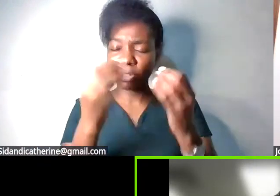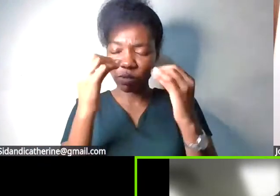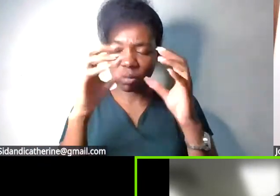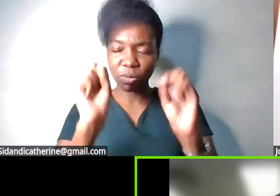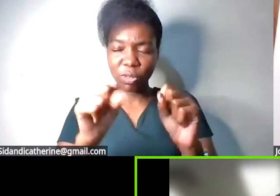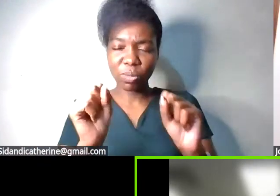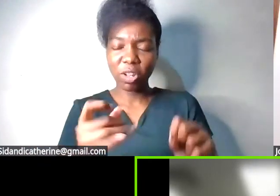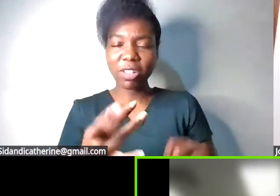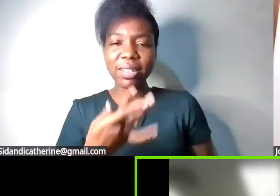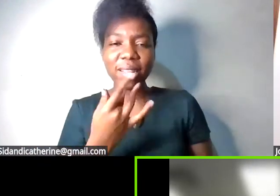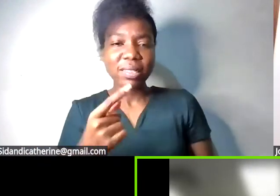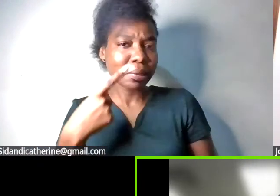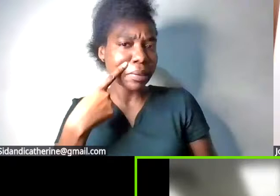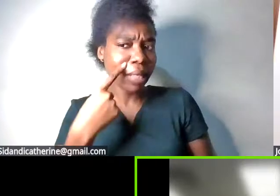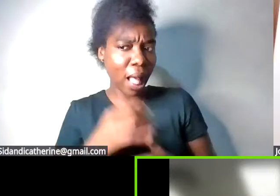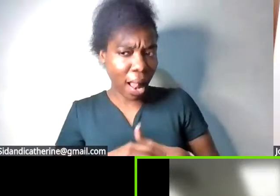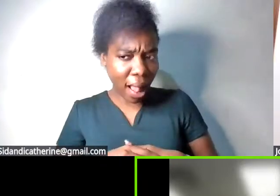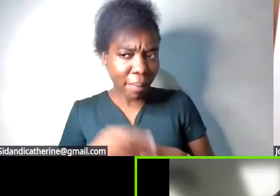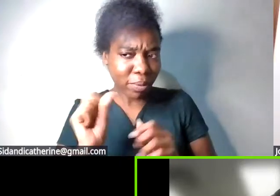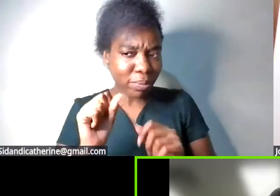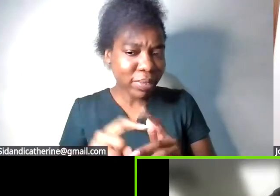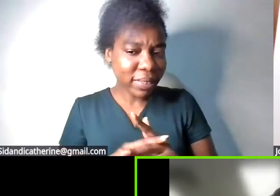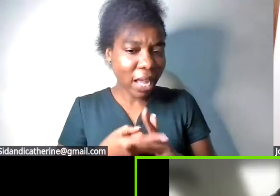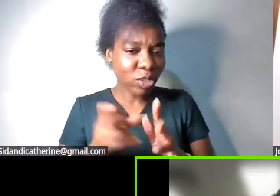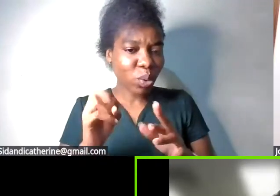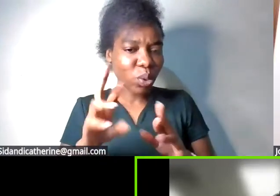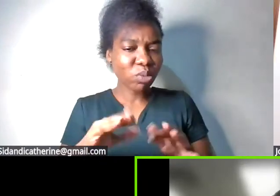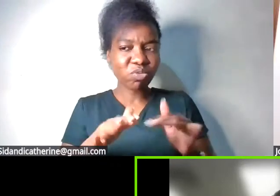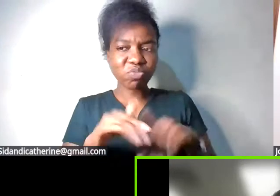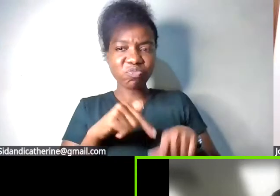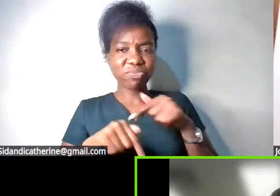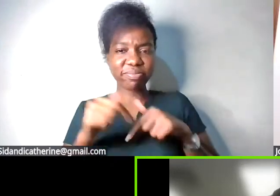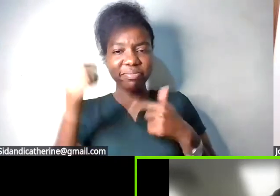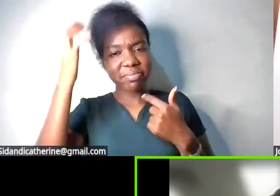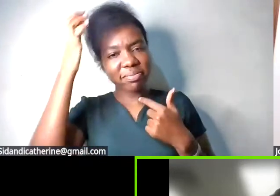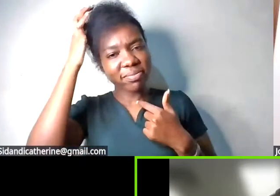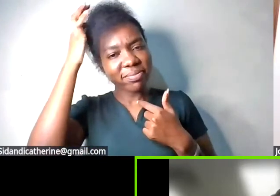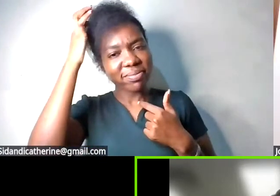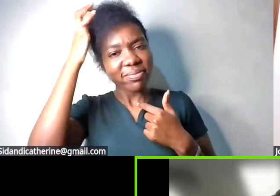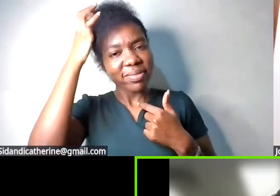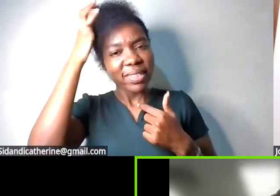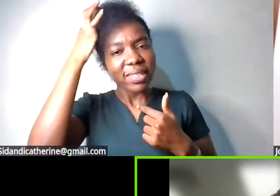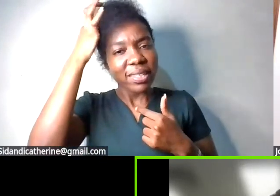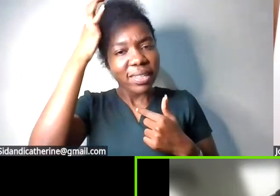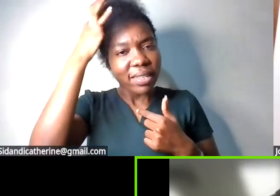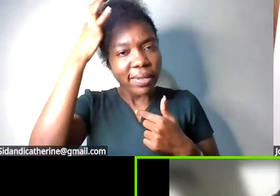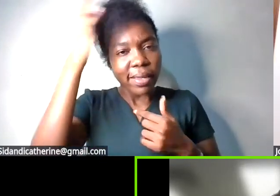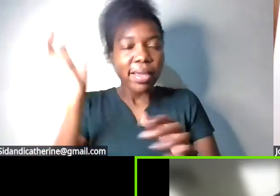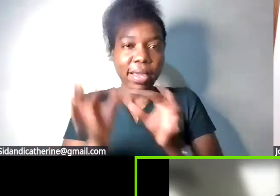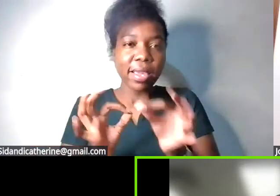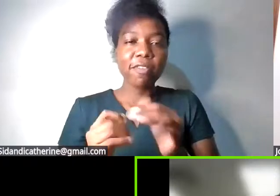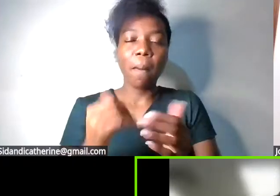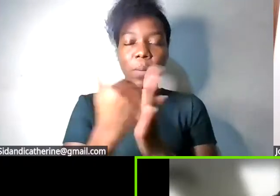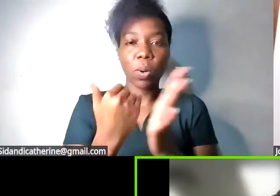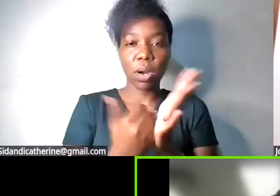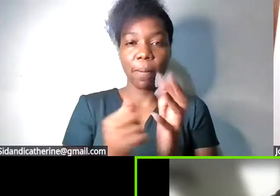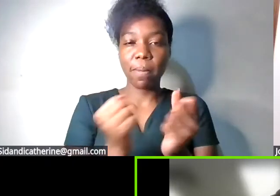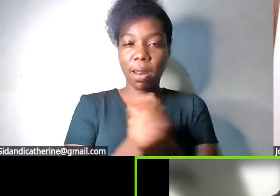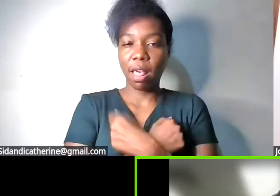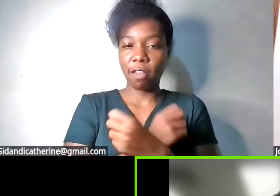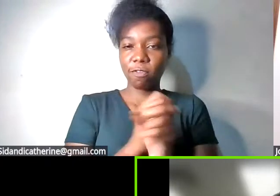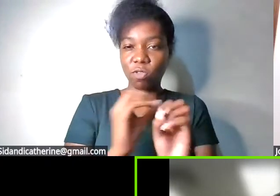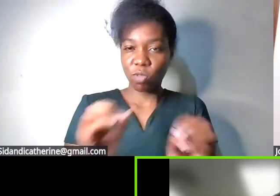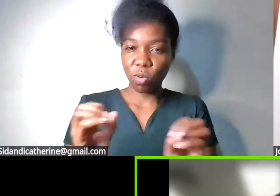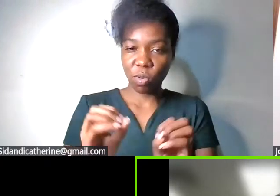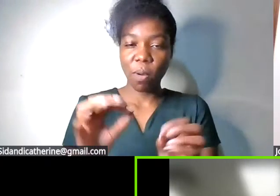not. Now, if they don't like the program, again, our semesters are only 2 months long. If they don't like the program